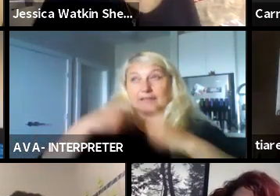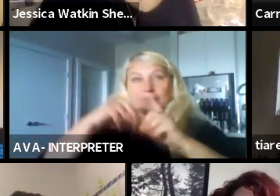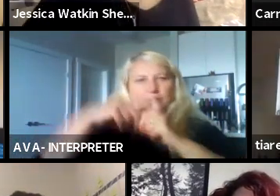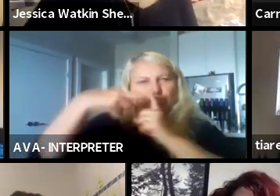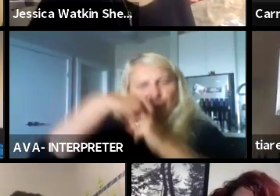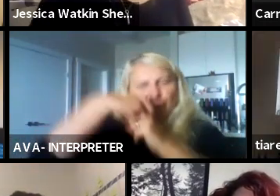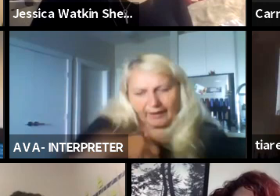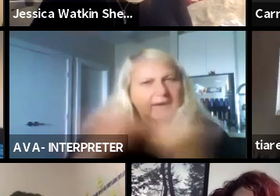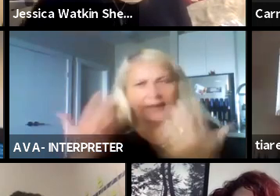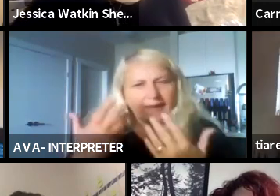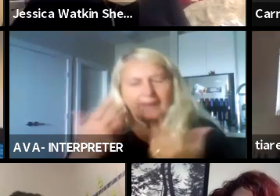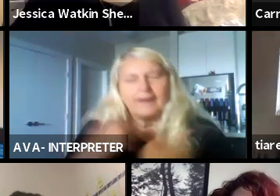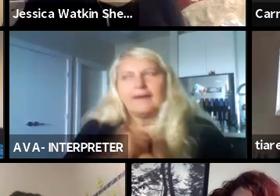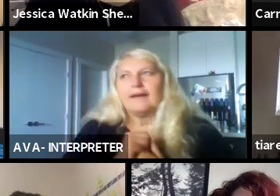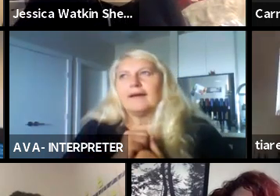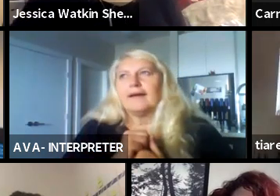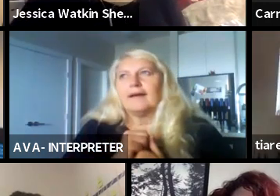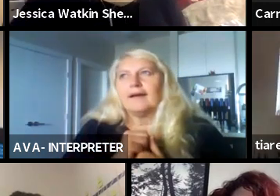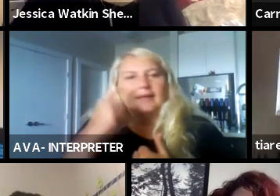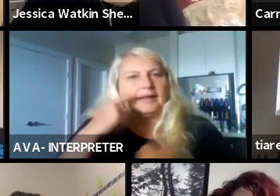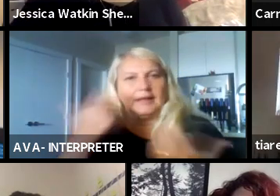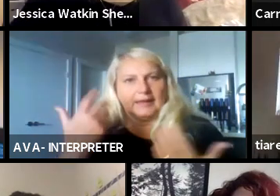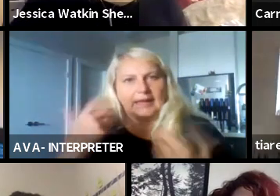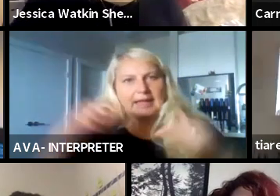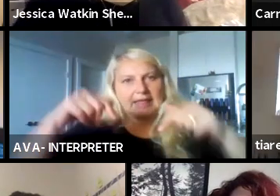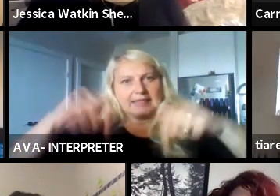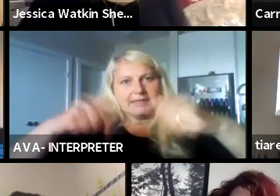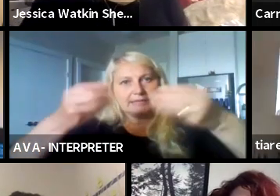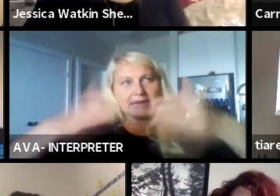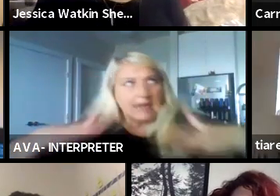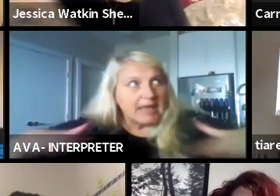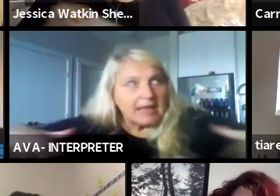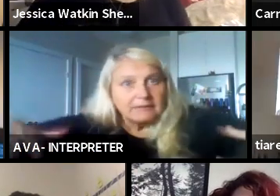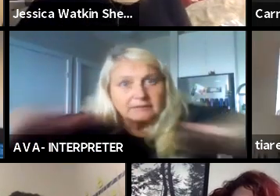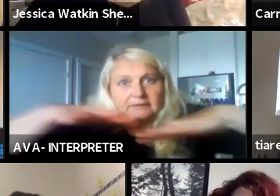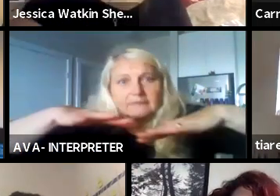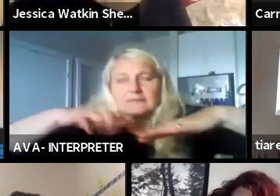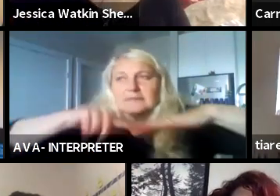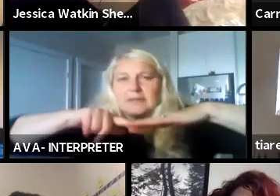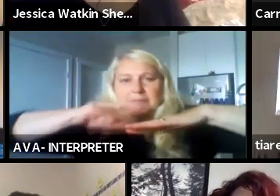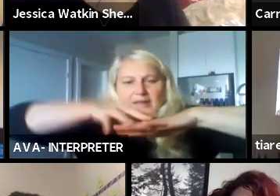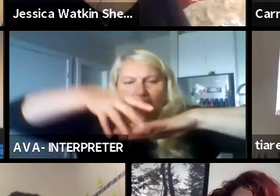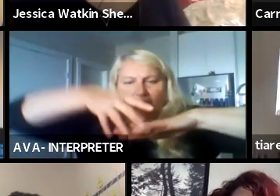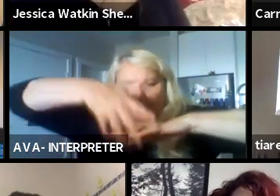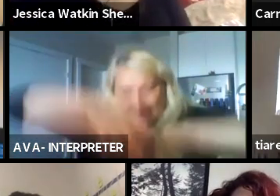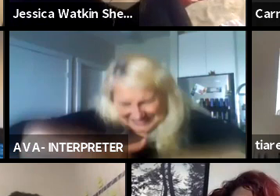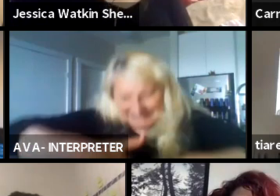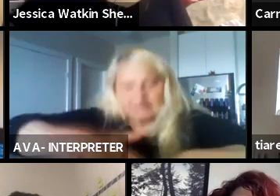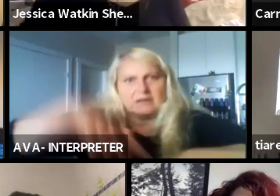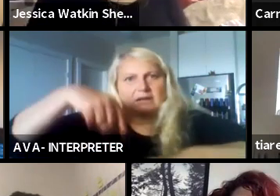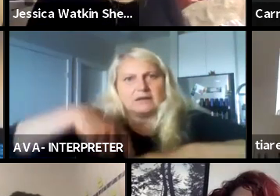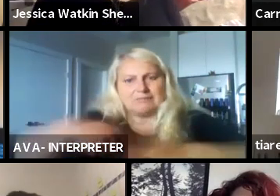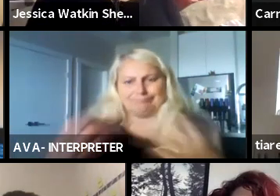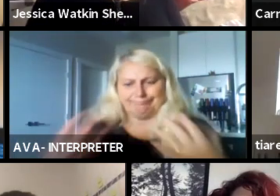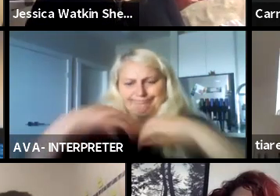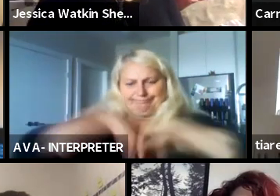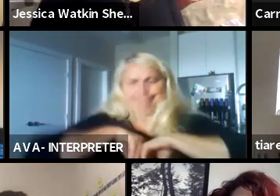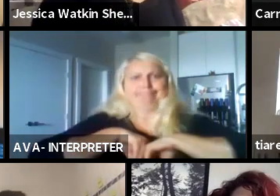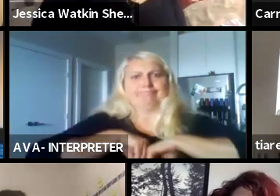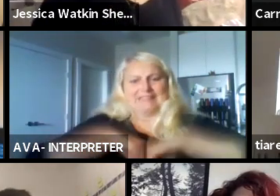about welcoming the reality of our bodies on this land into the space rather than trying